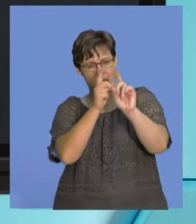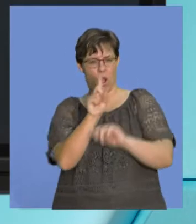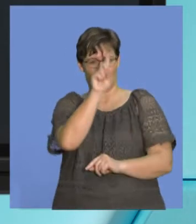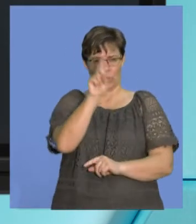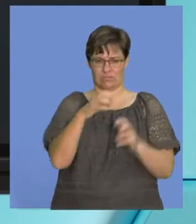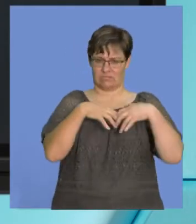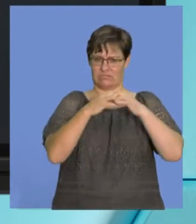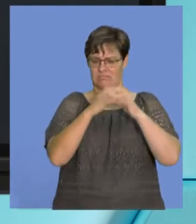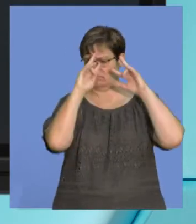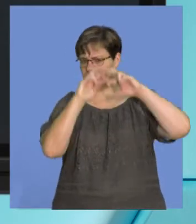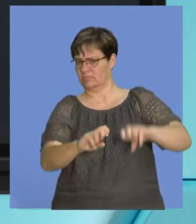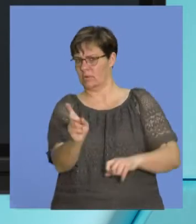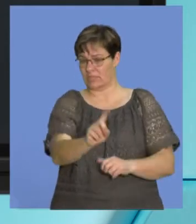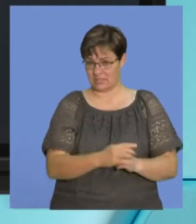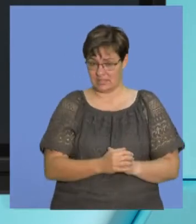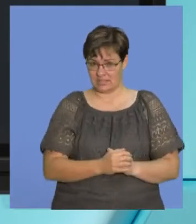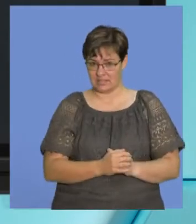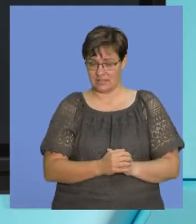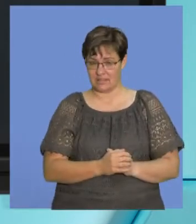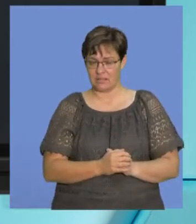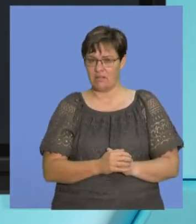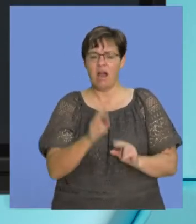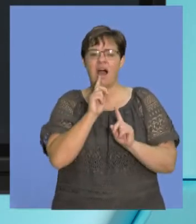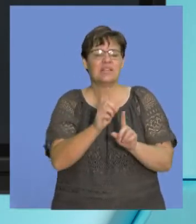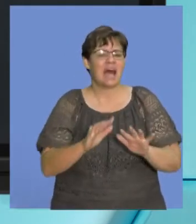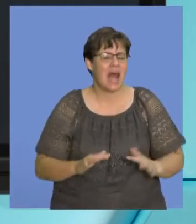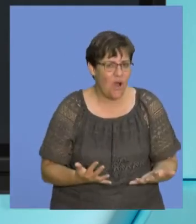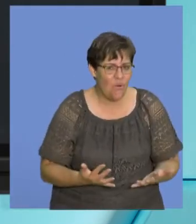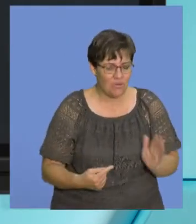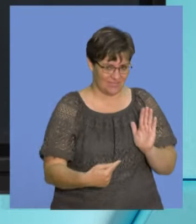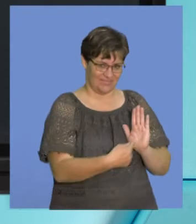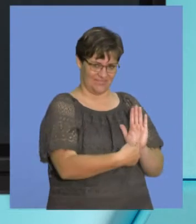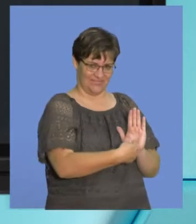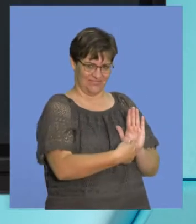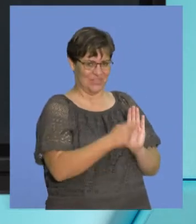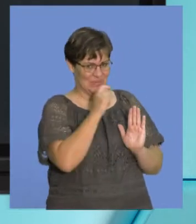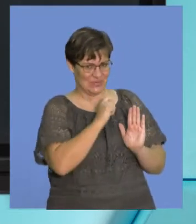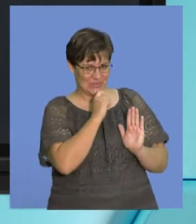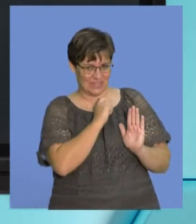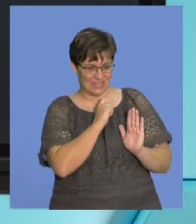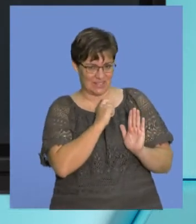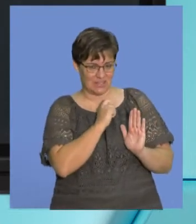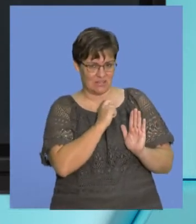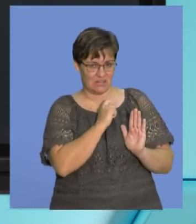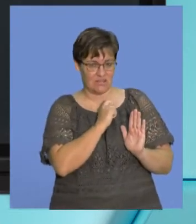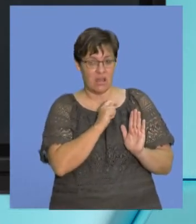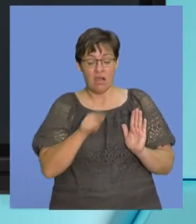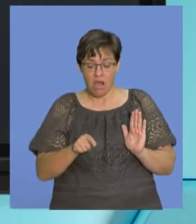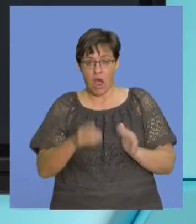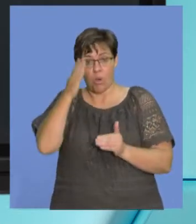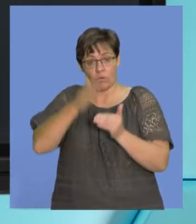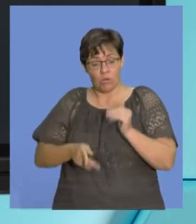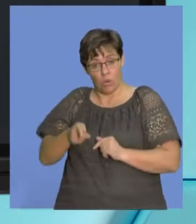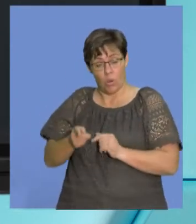question. And that aim has to be answered using the data. And generally, we link our conclusions to